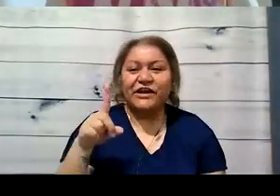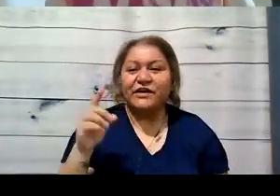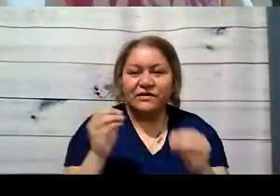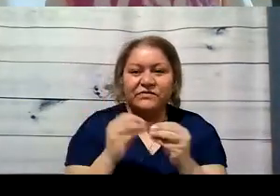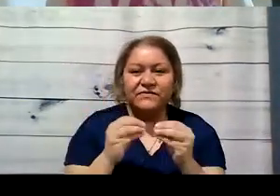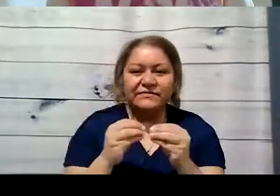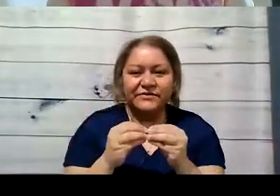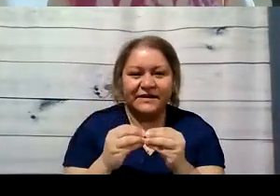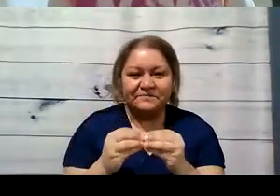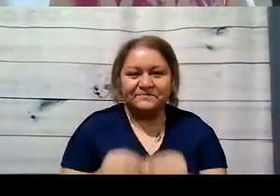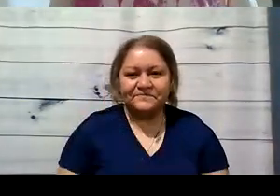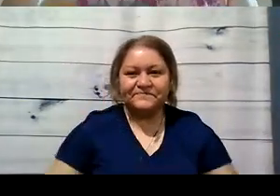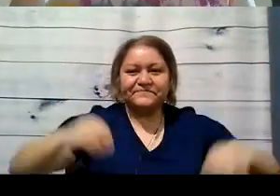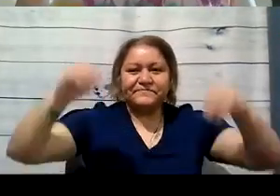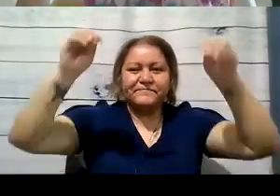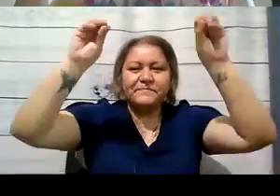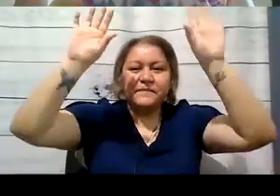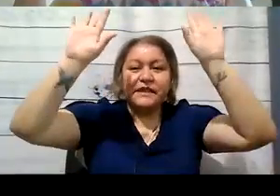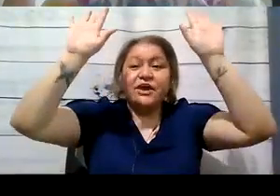We'll try that one more time.